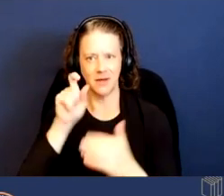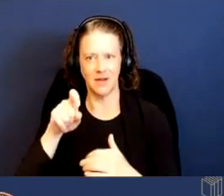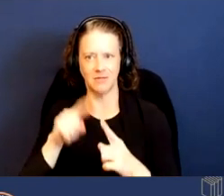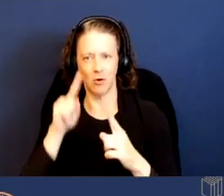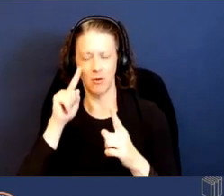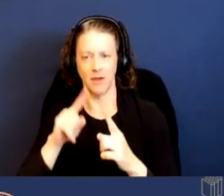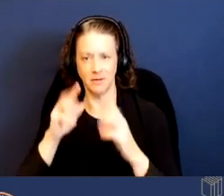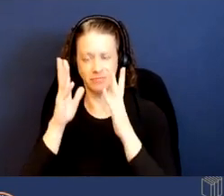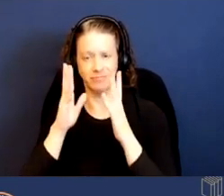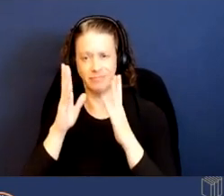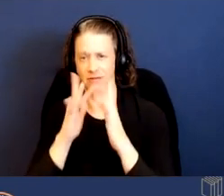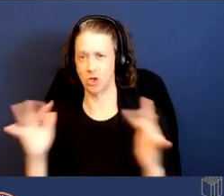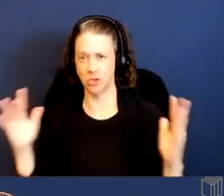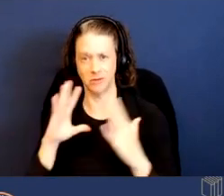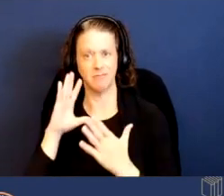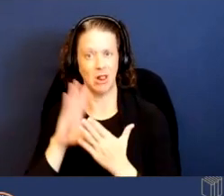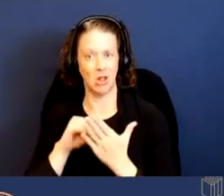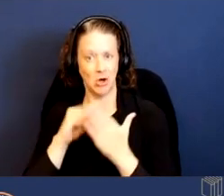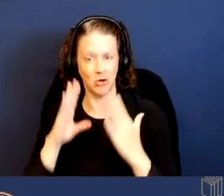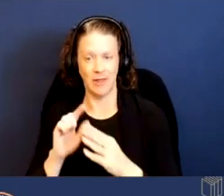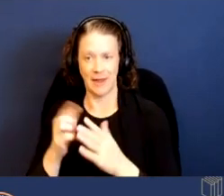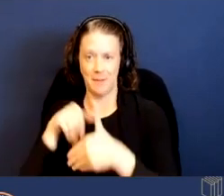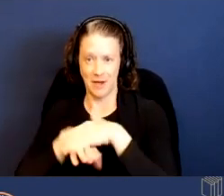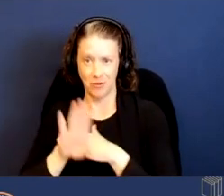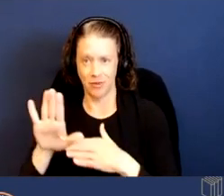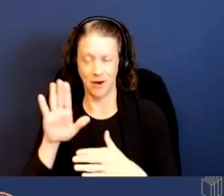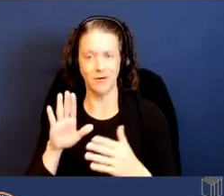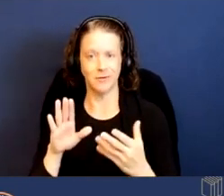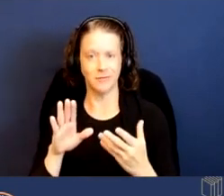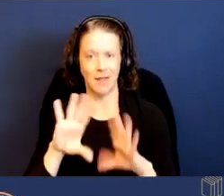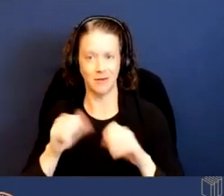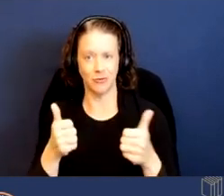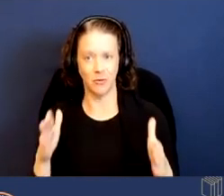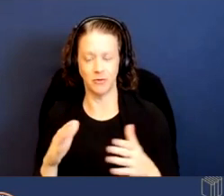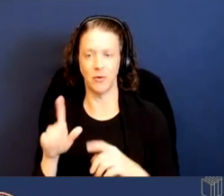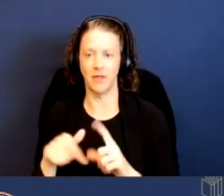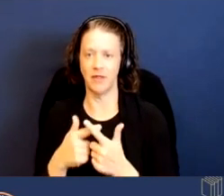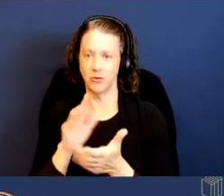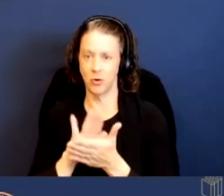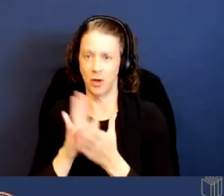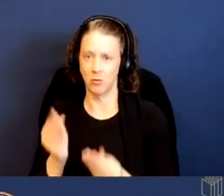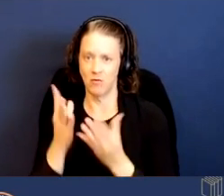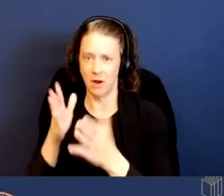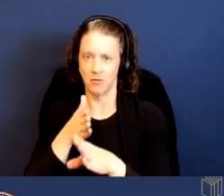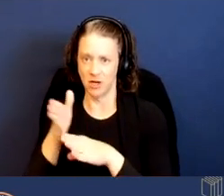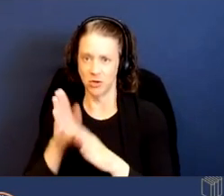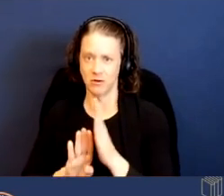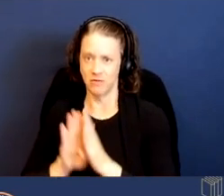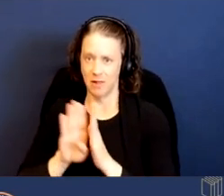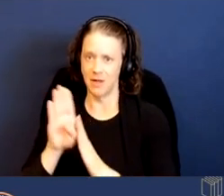classroom. And so districts can use this funding to provide some professional development around that. So this